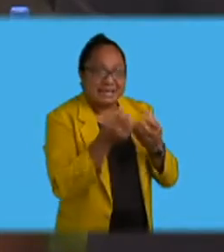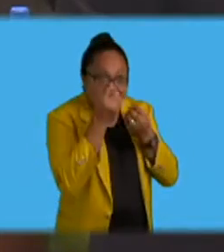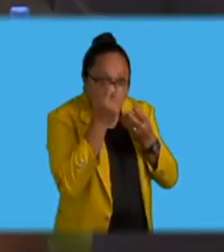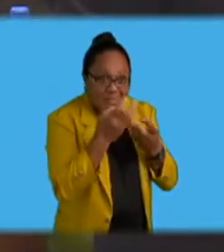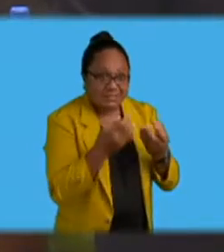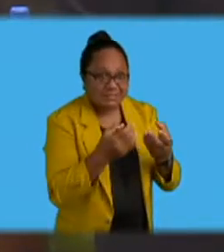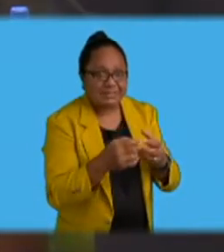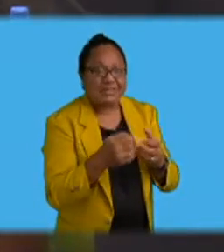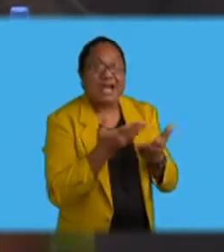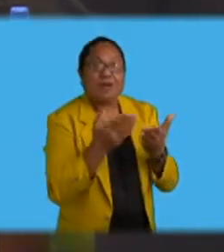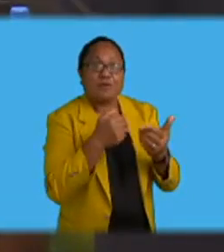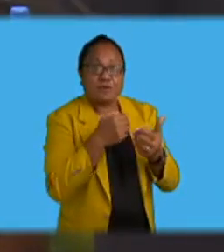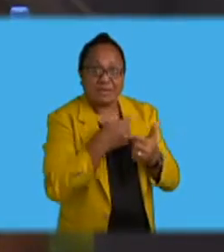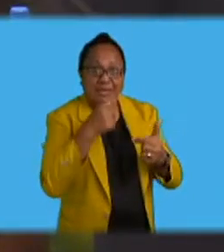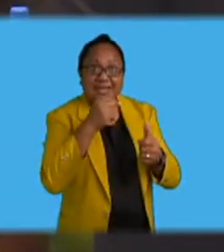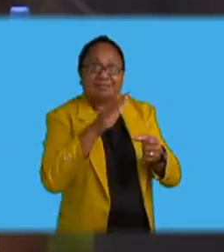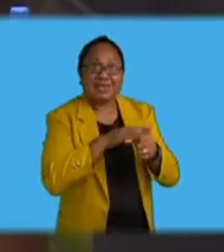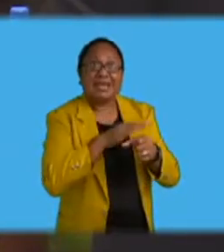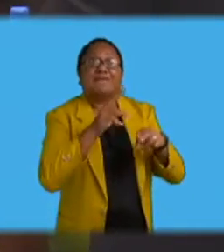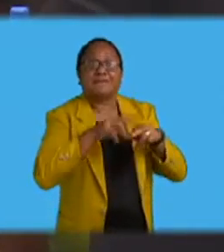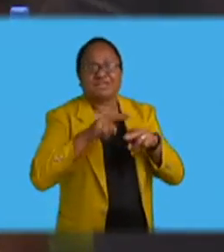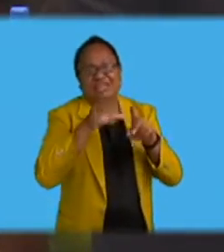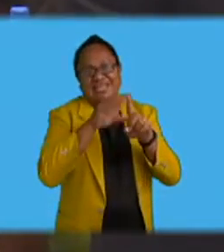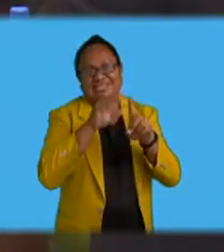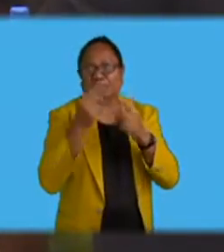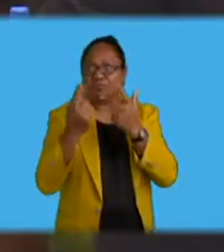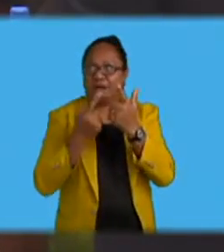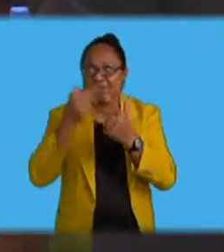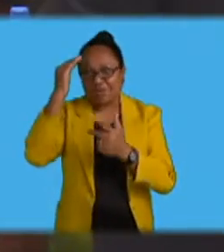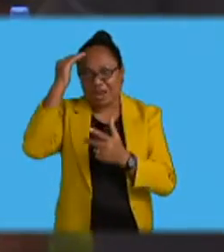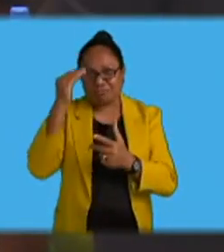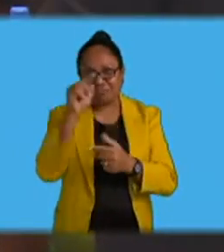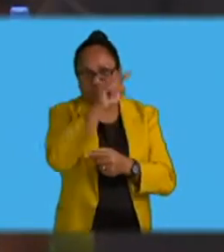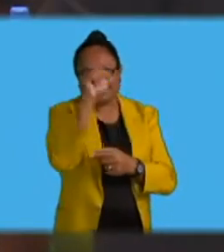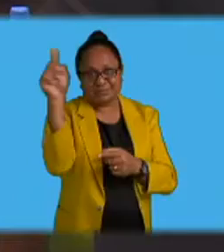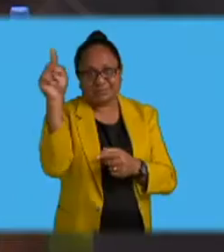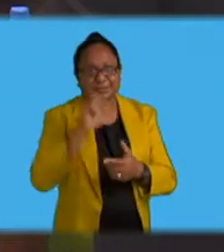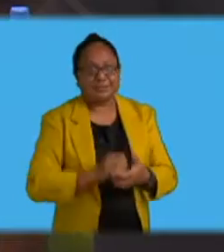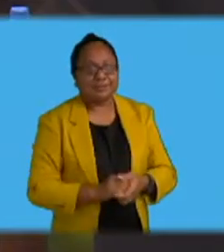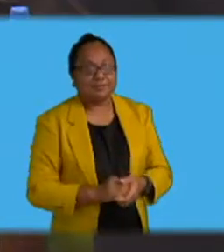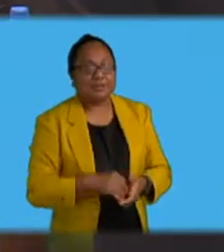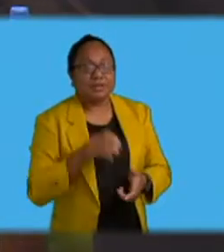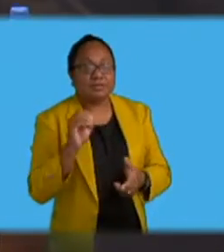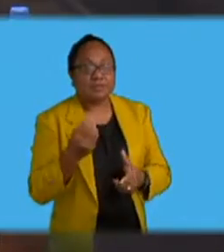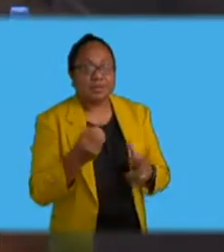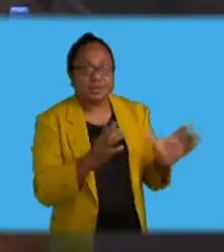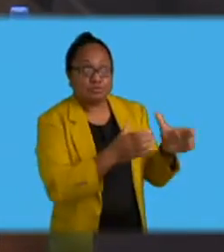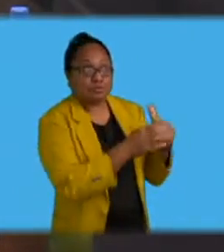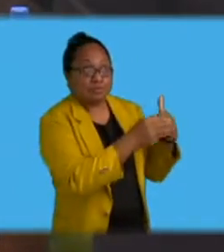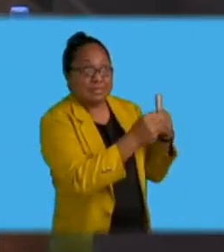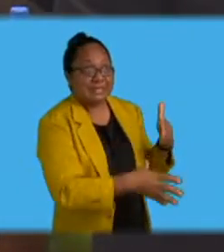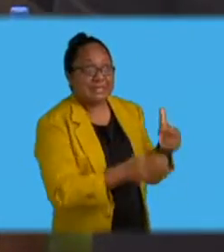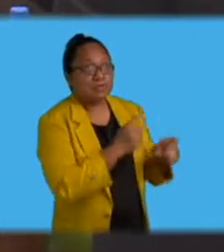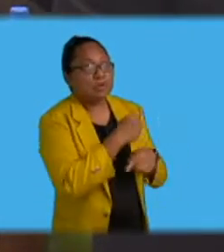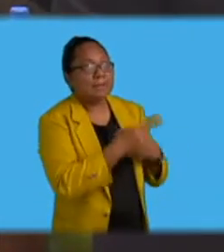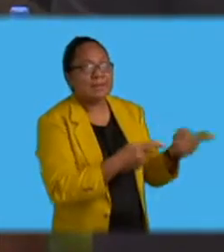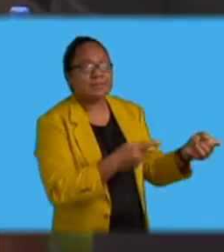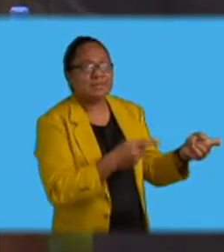Speaker. Also, Madam Speaker, as his party leader I mentioned yesterday about quality of